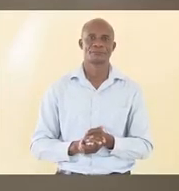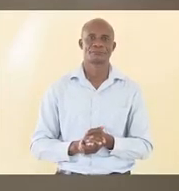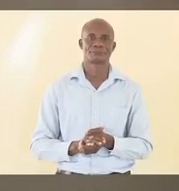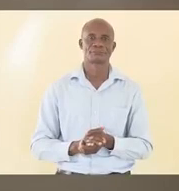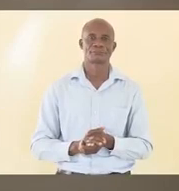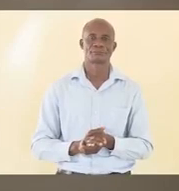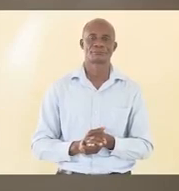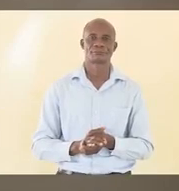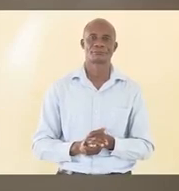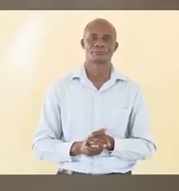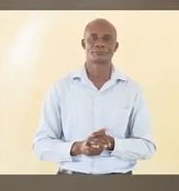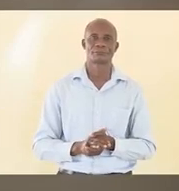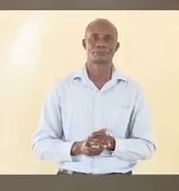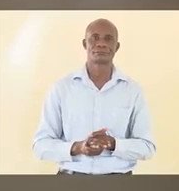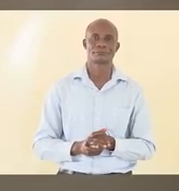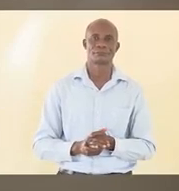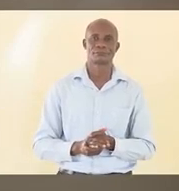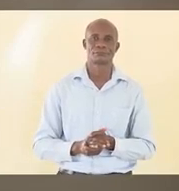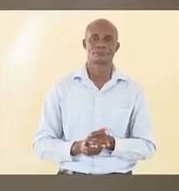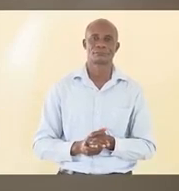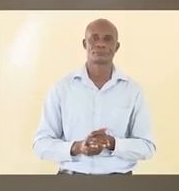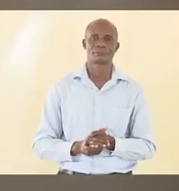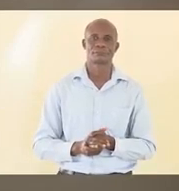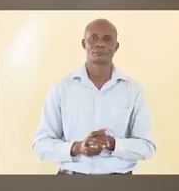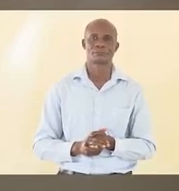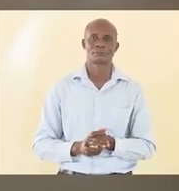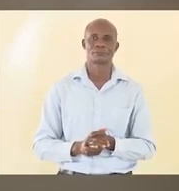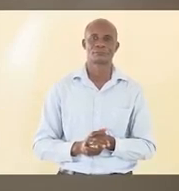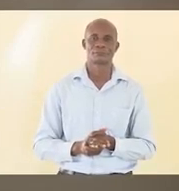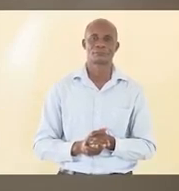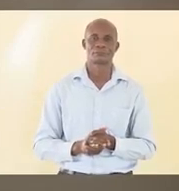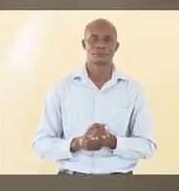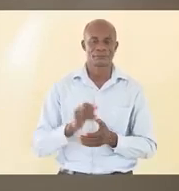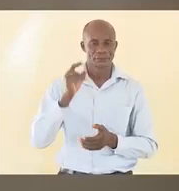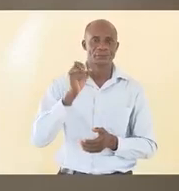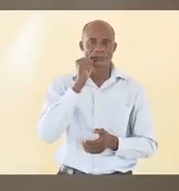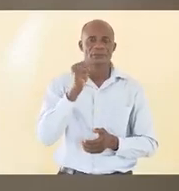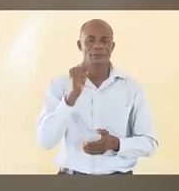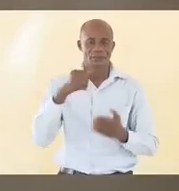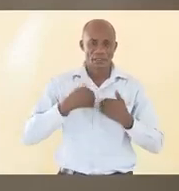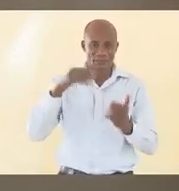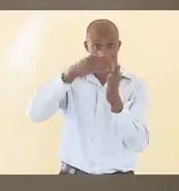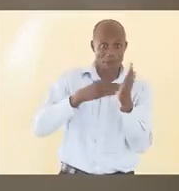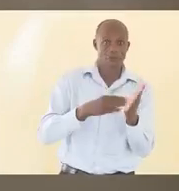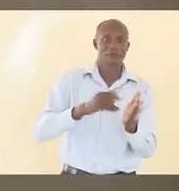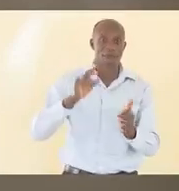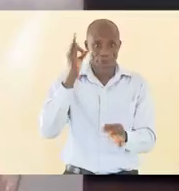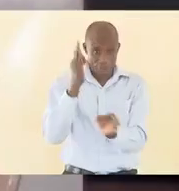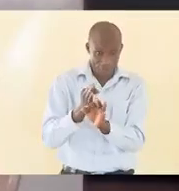Is anybody ready to help her? To give her one more ingredient. She has mentioned faith in the risen